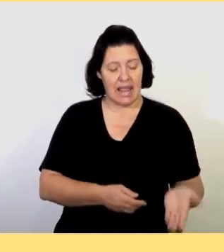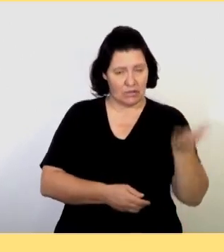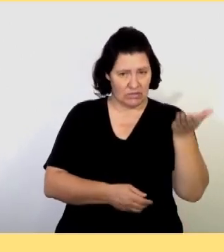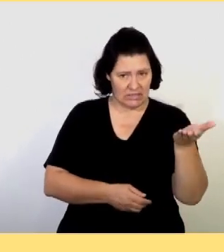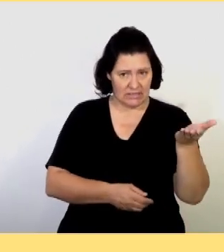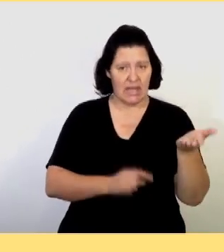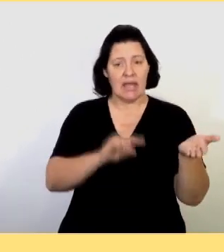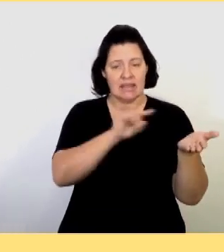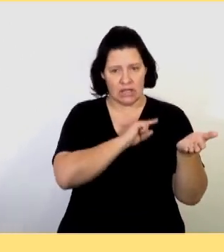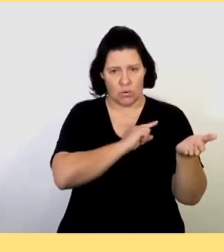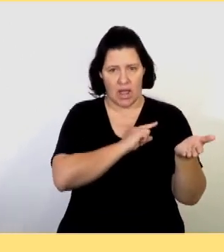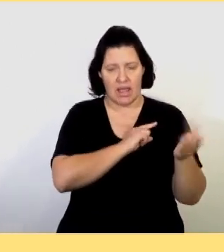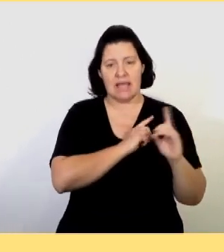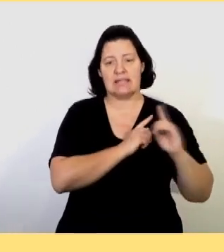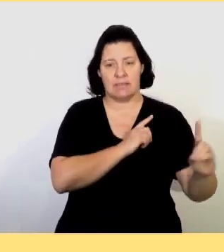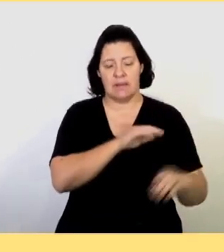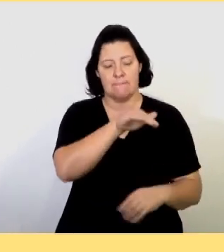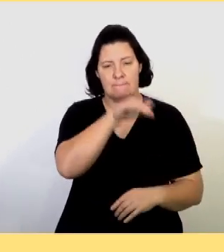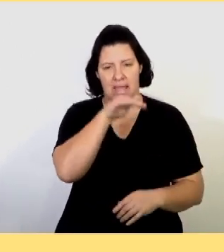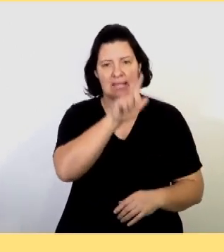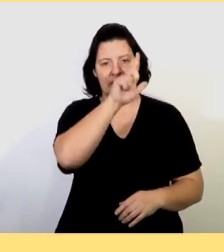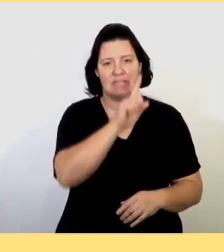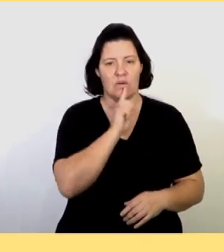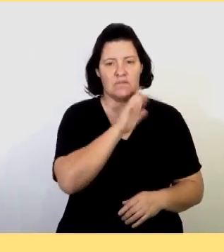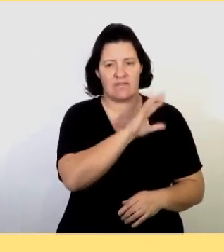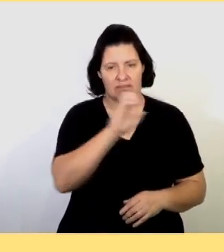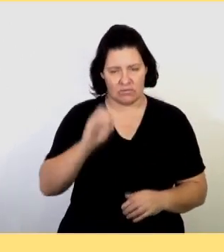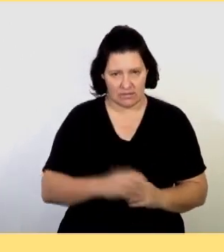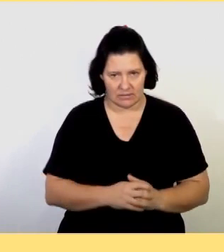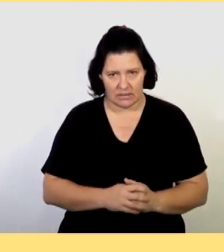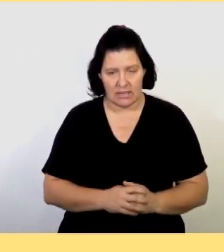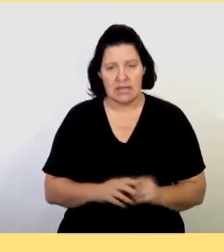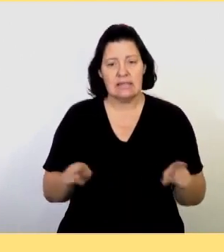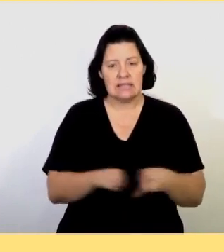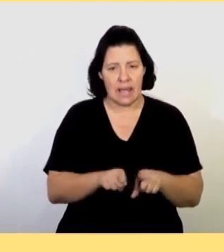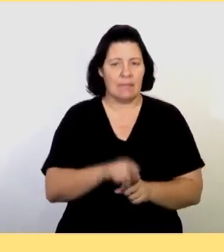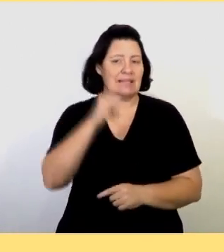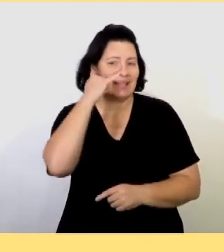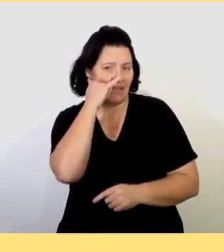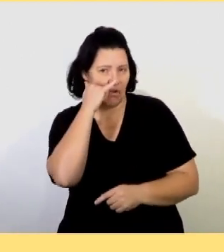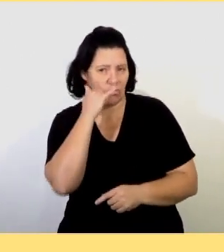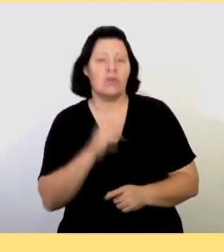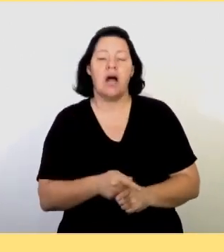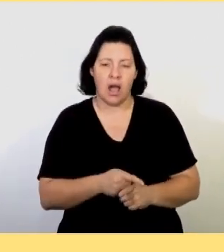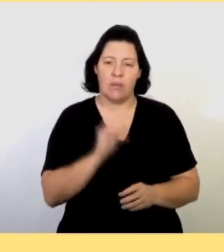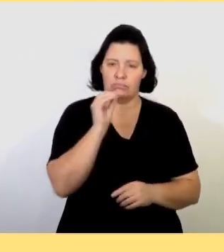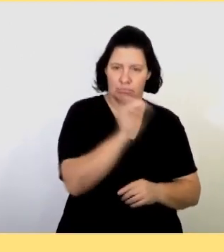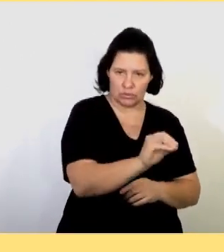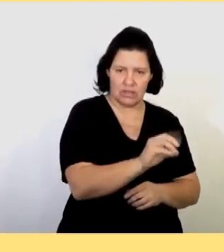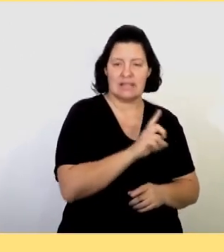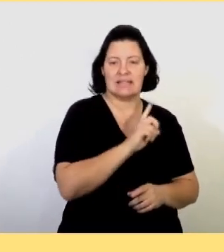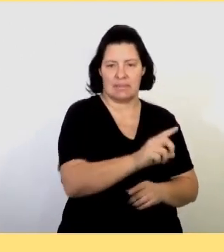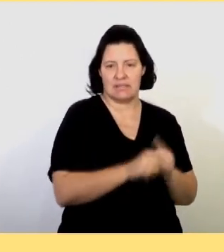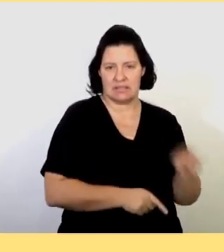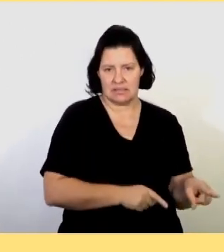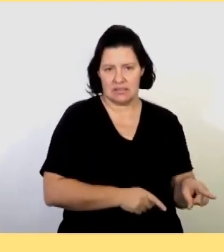increases. Hence, you see, I've debited bank 7,500. As well as my telephone, I'm also going to